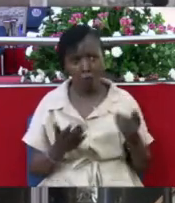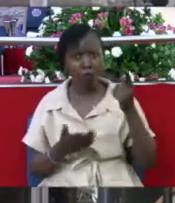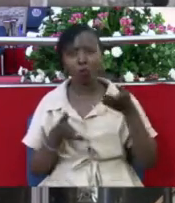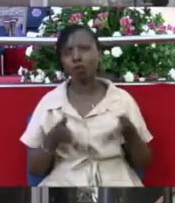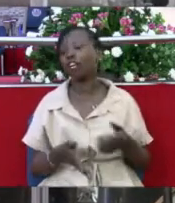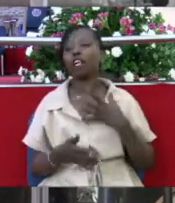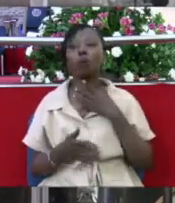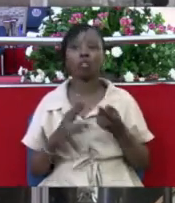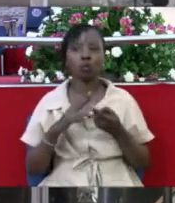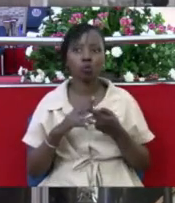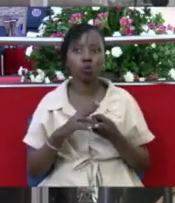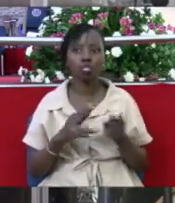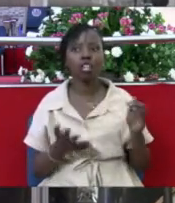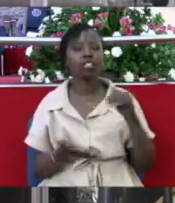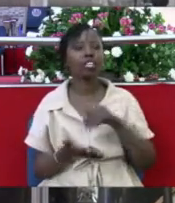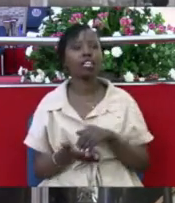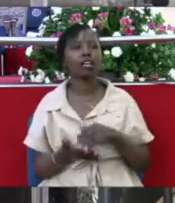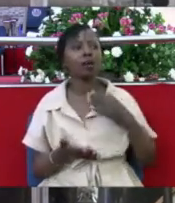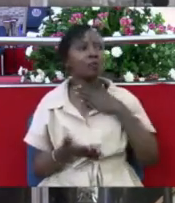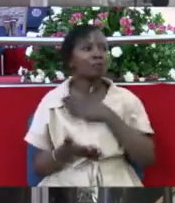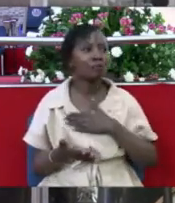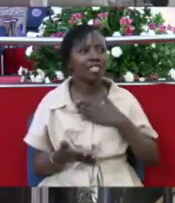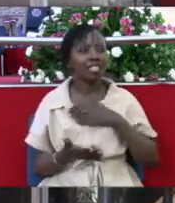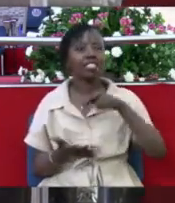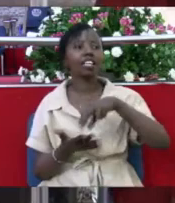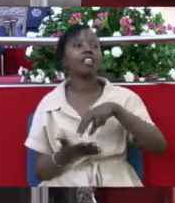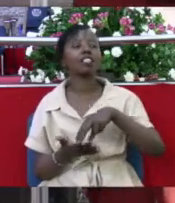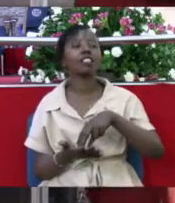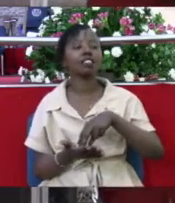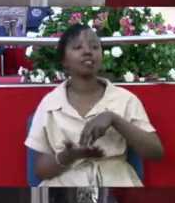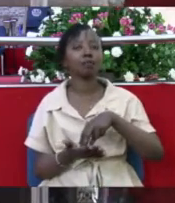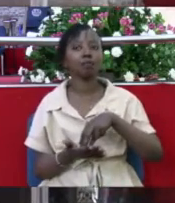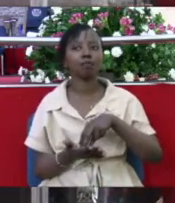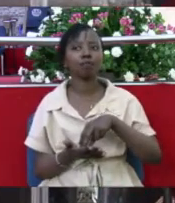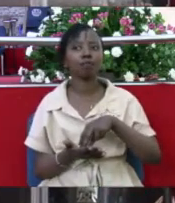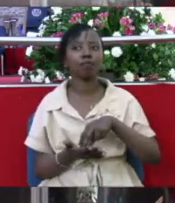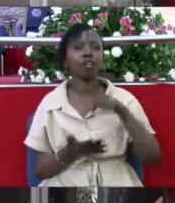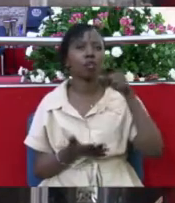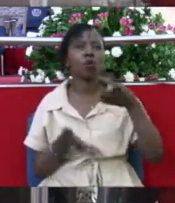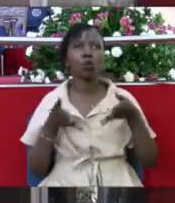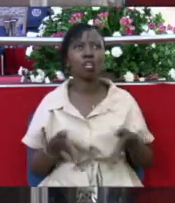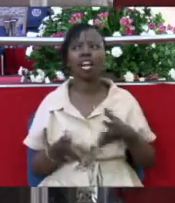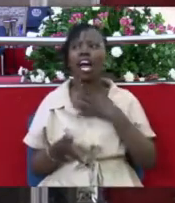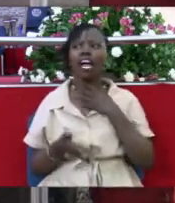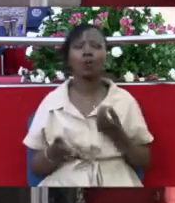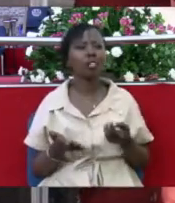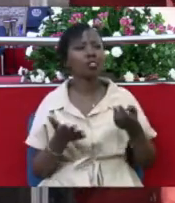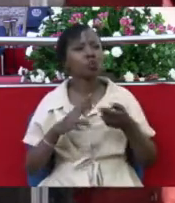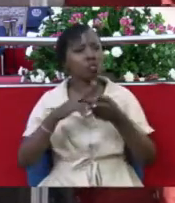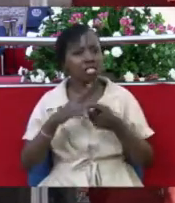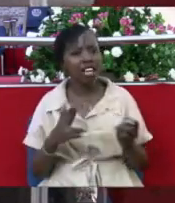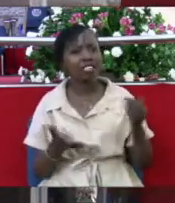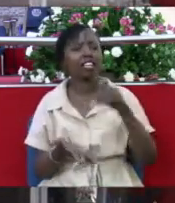restart. Unataka kuanza upya. Stand up on your feet. Simama kwa miguu yako. You're here, you need to restart. Stand up on your feet.